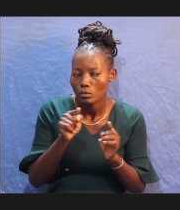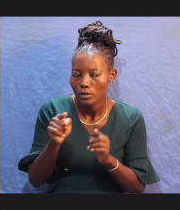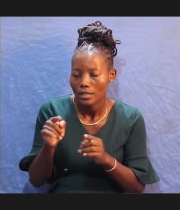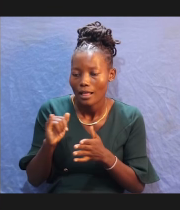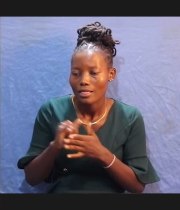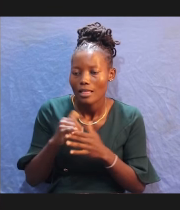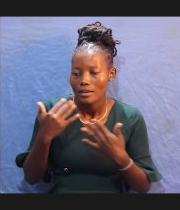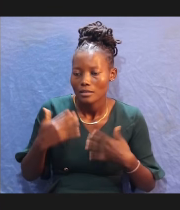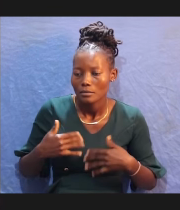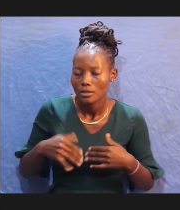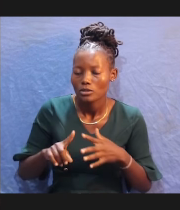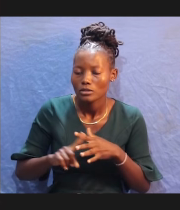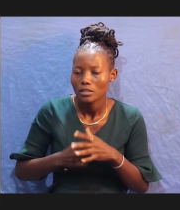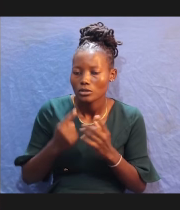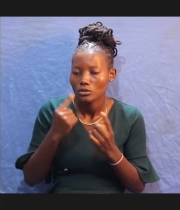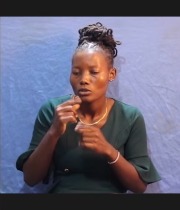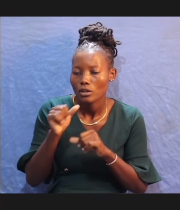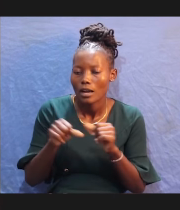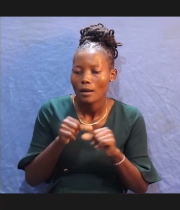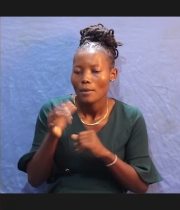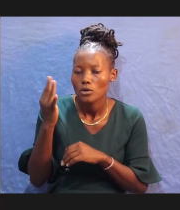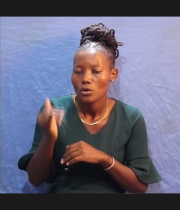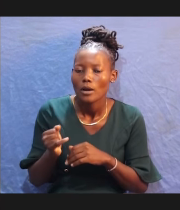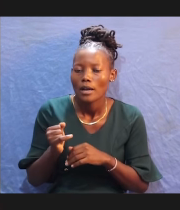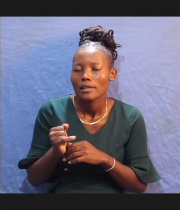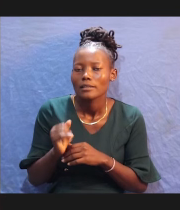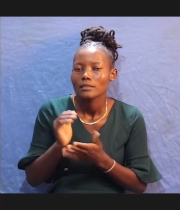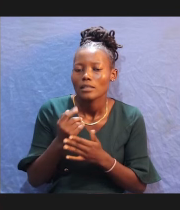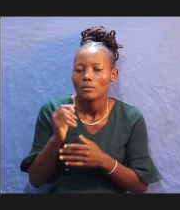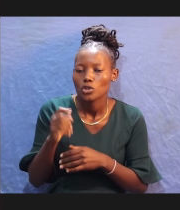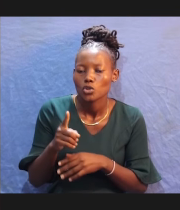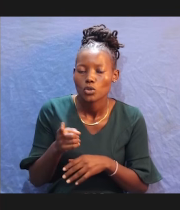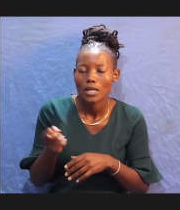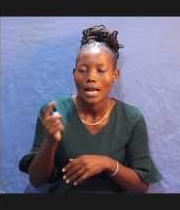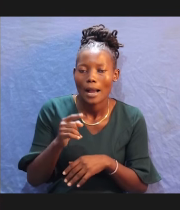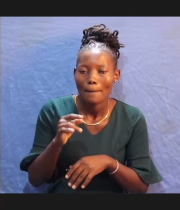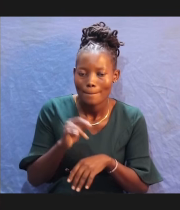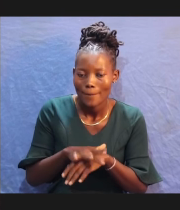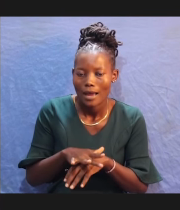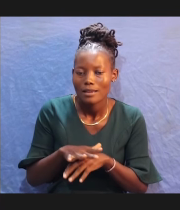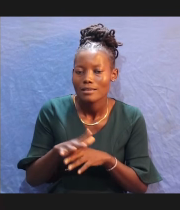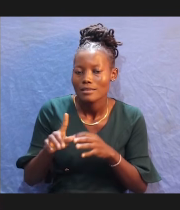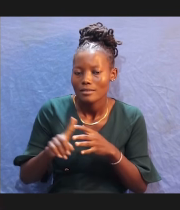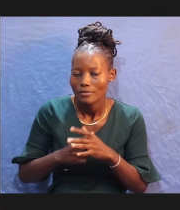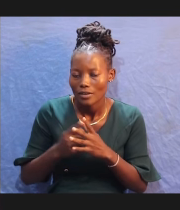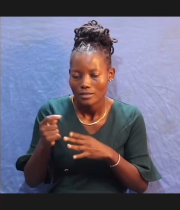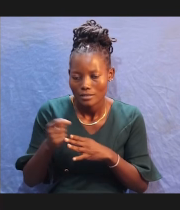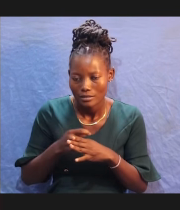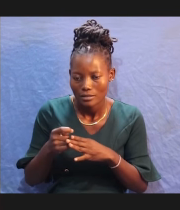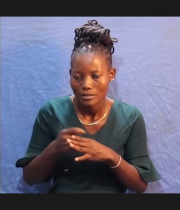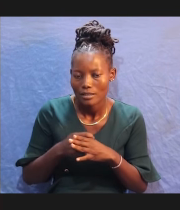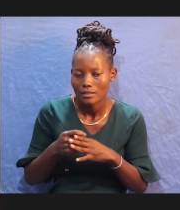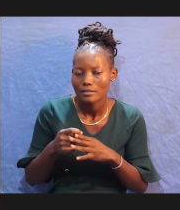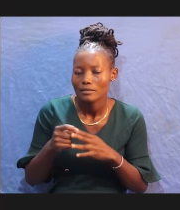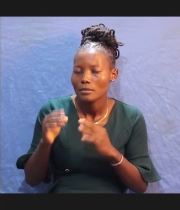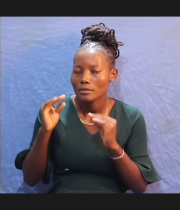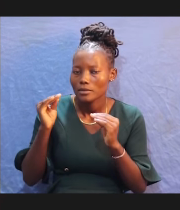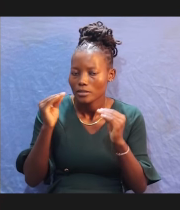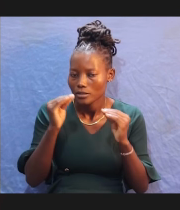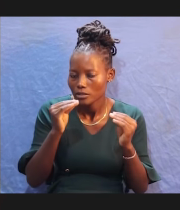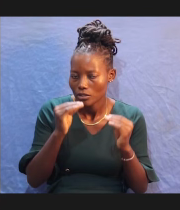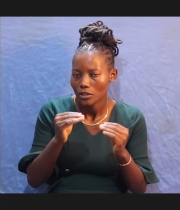also to start to talk about why it's important to come on time. So first try by educating why is the warm-up important and link it